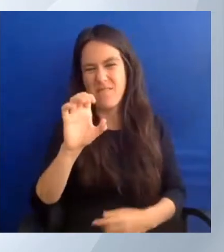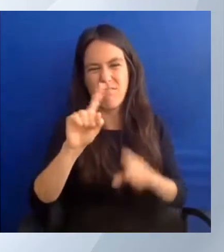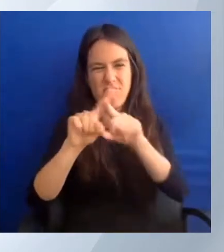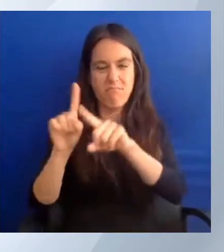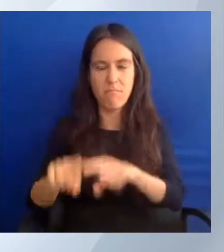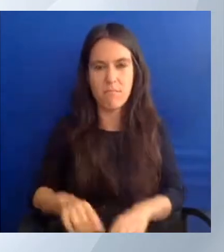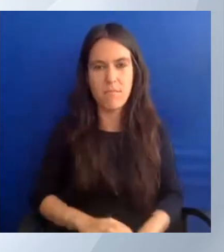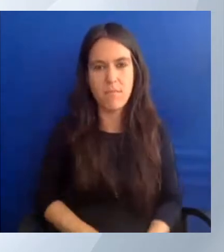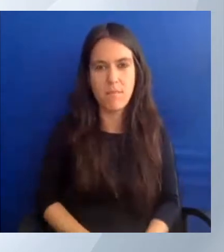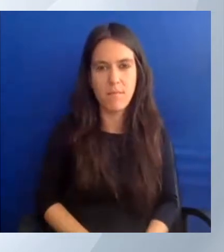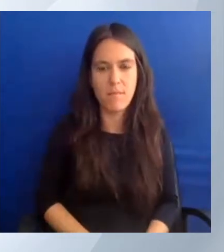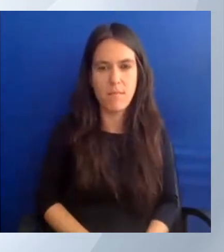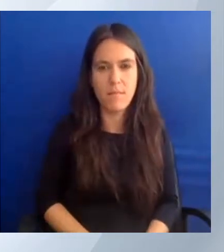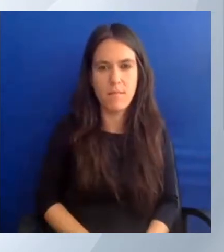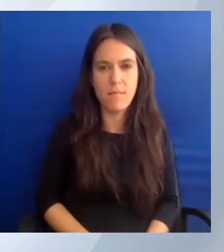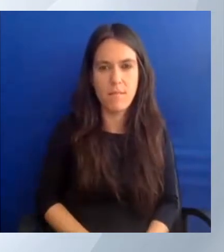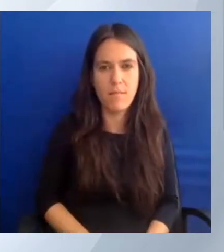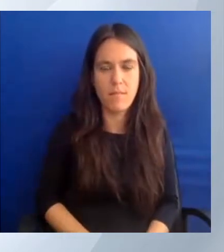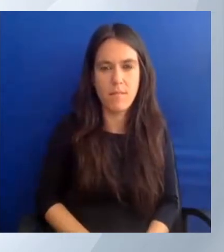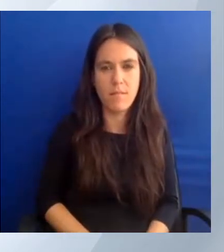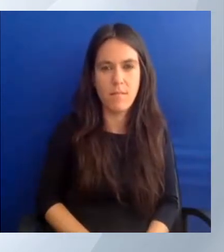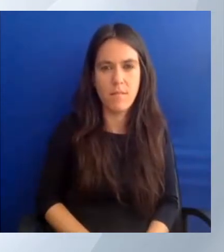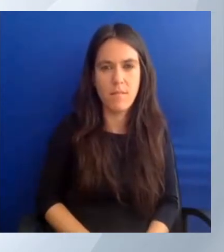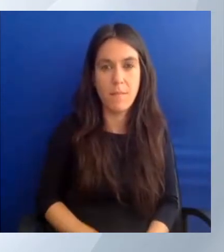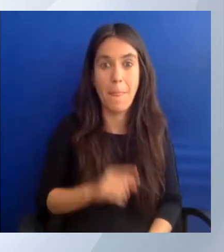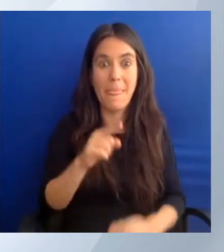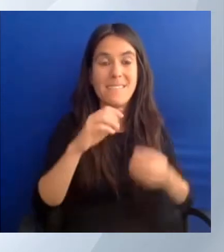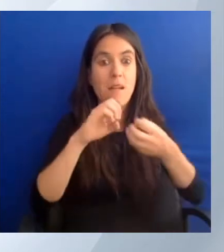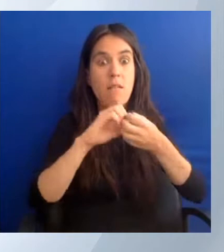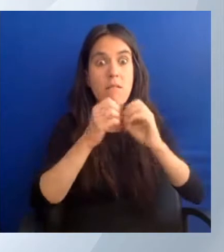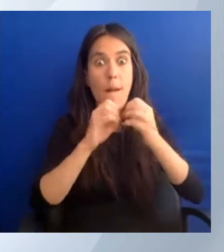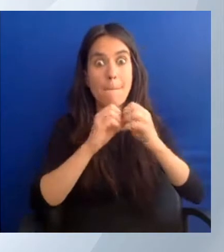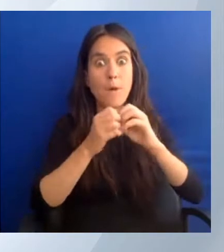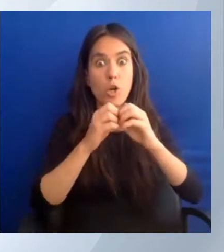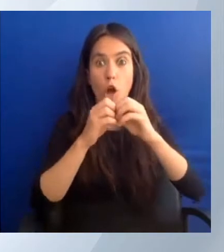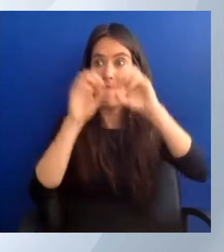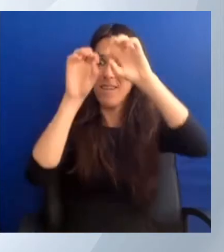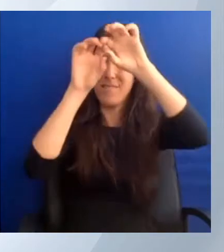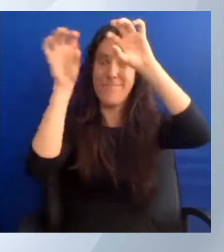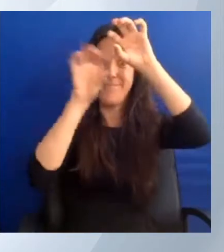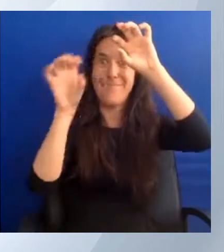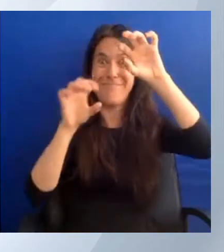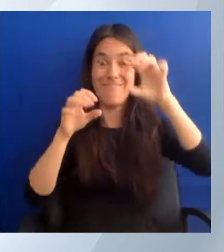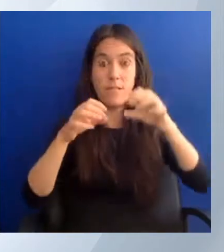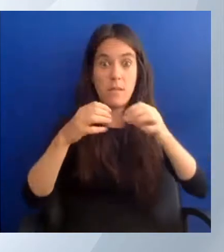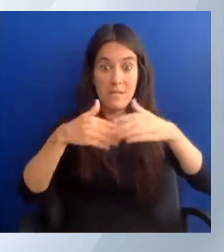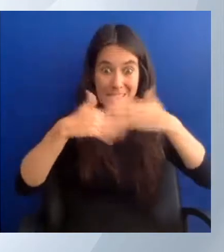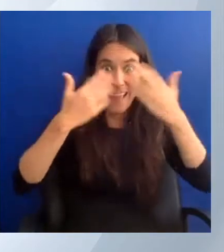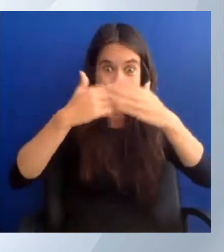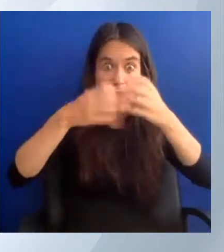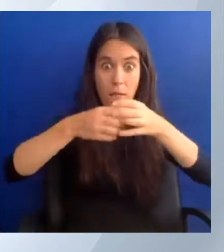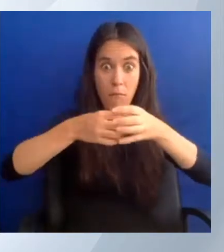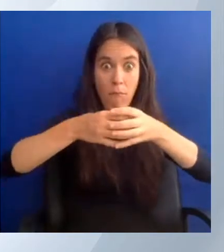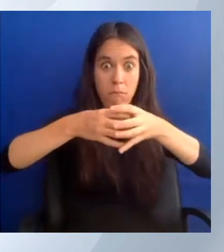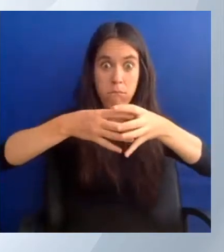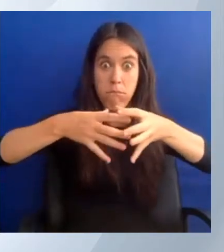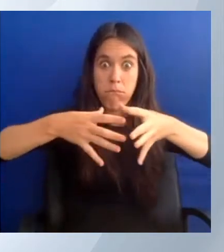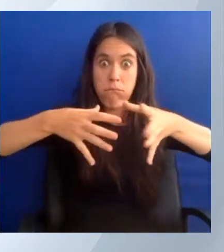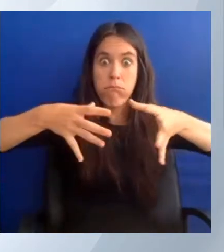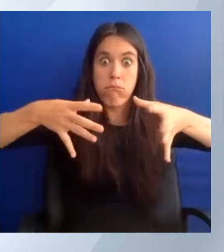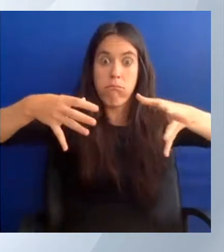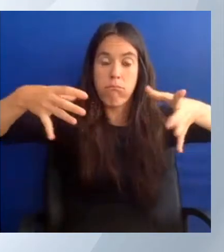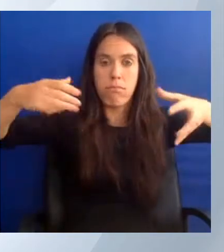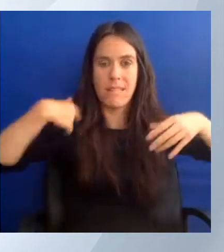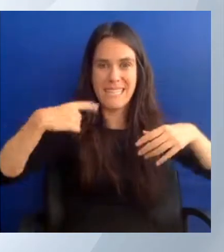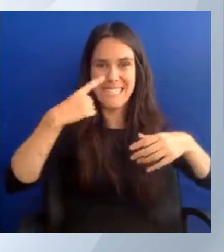this architecture is that the number of components is increasing day by day. So if you go to the GitHub repository of